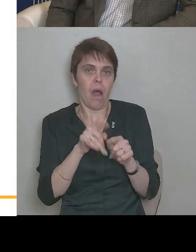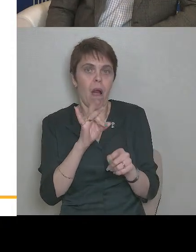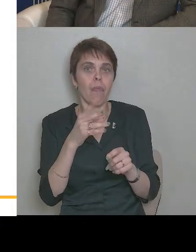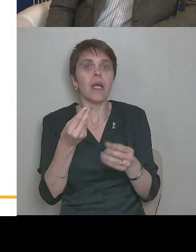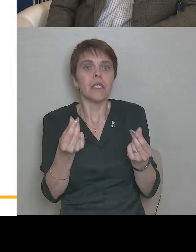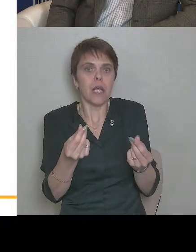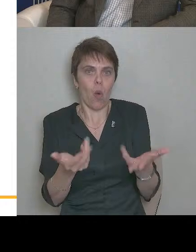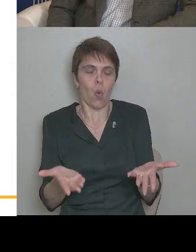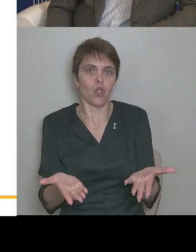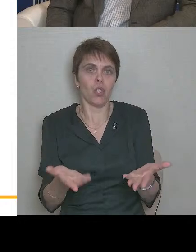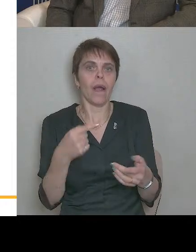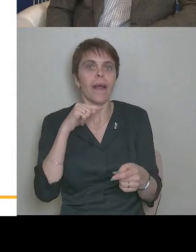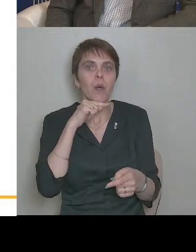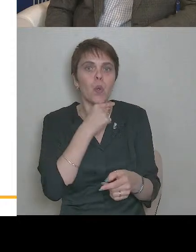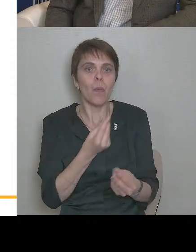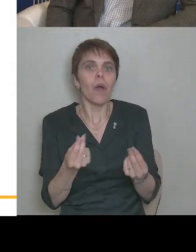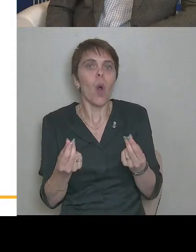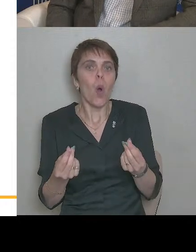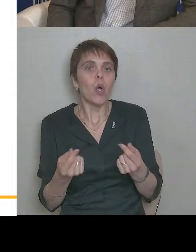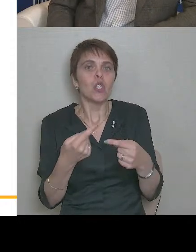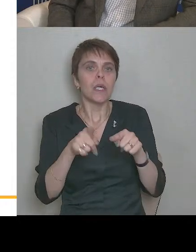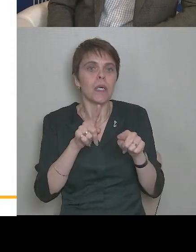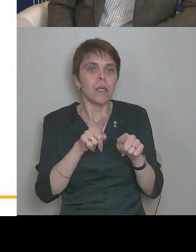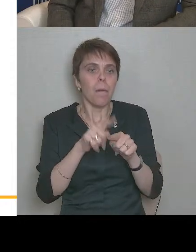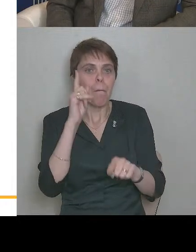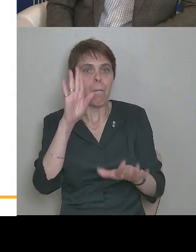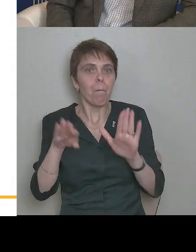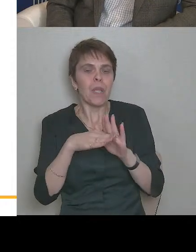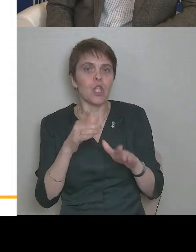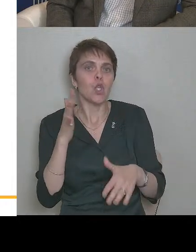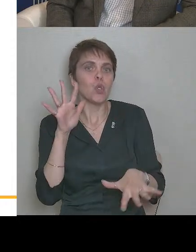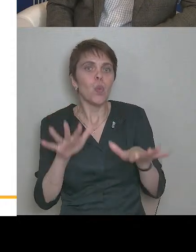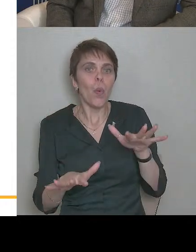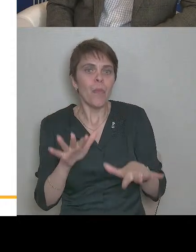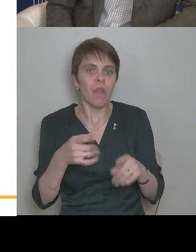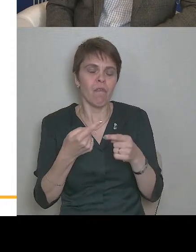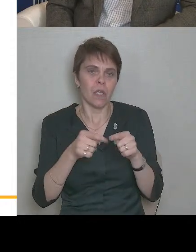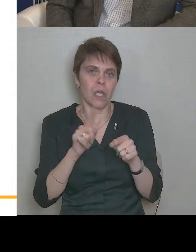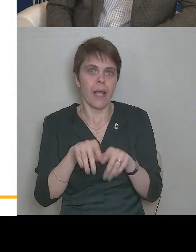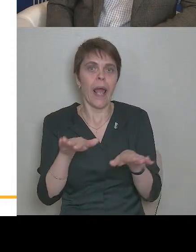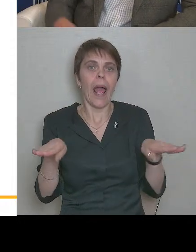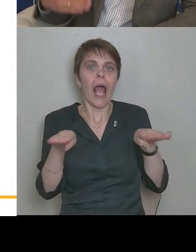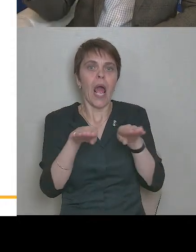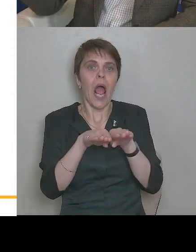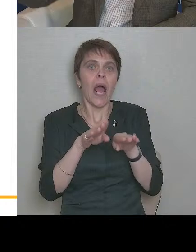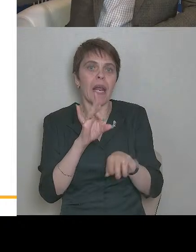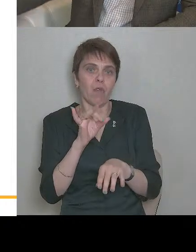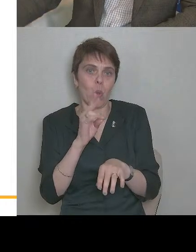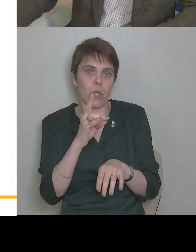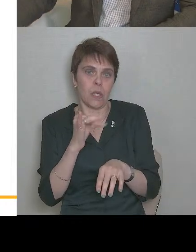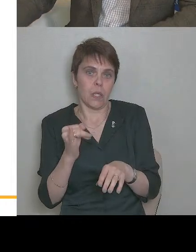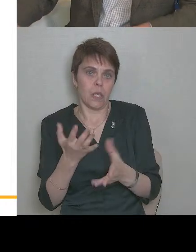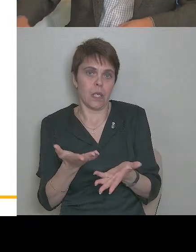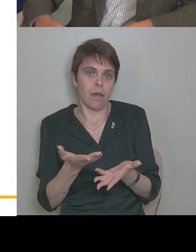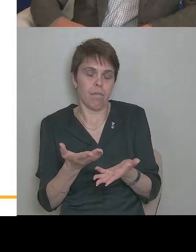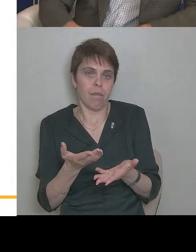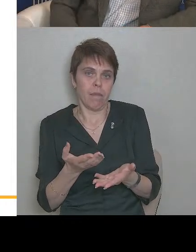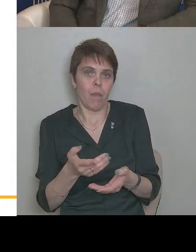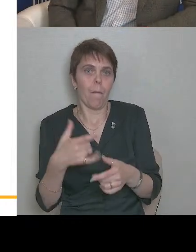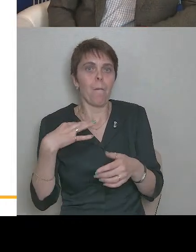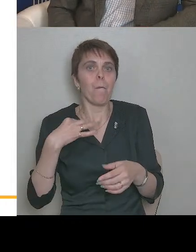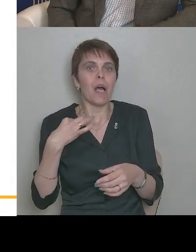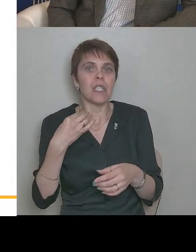again carry out elections of the mayor. So to use these funds, they doubt the constitutional principle